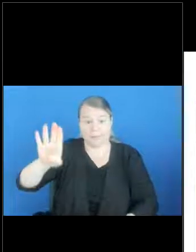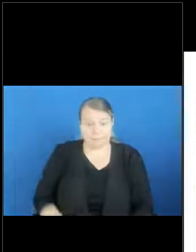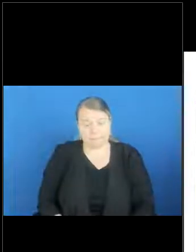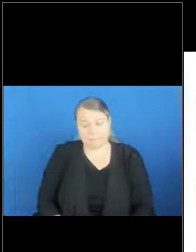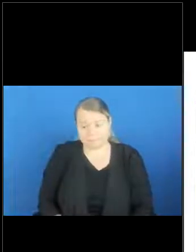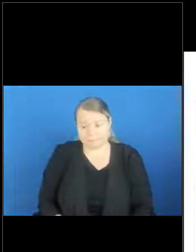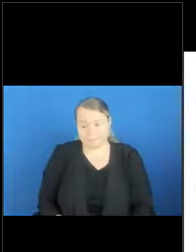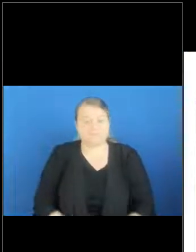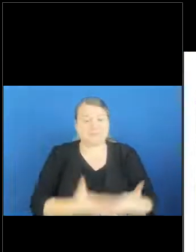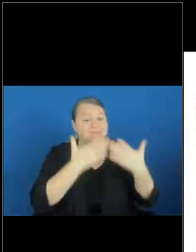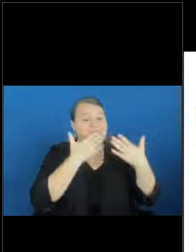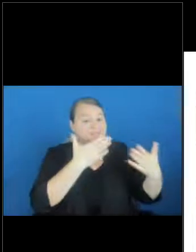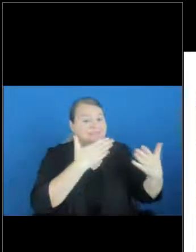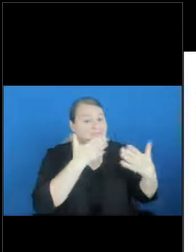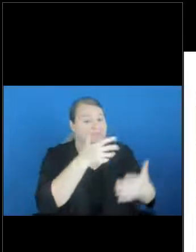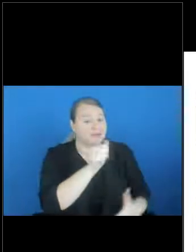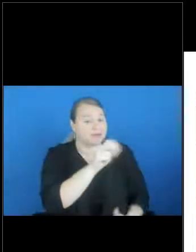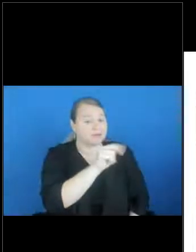Thanks, Andy.